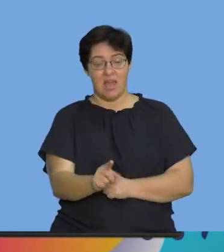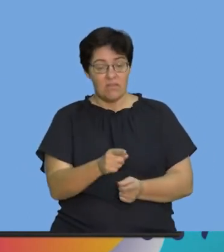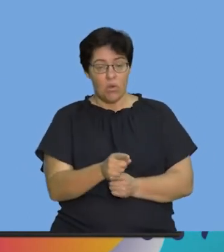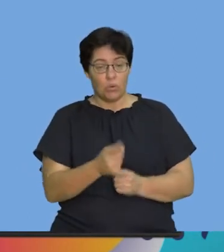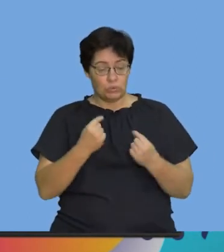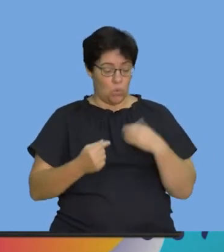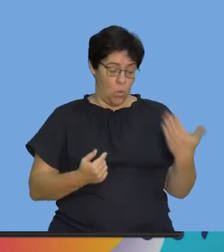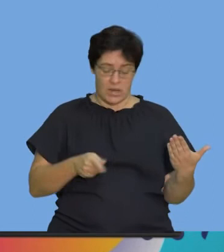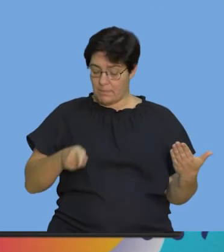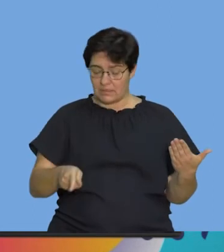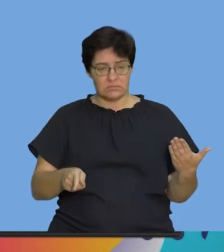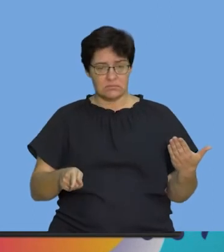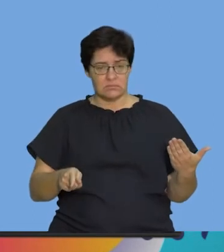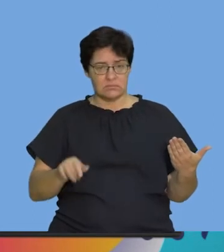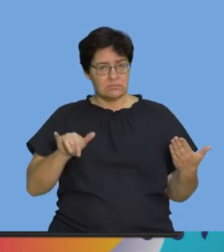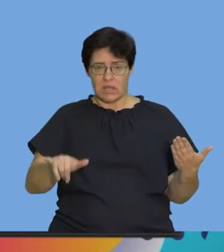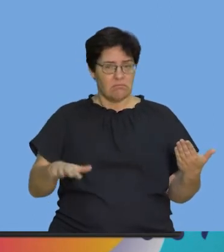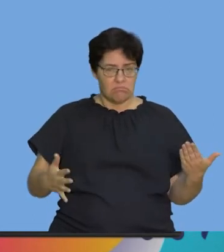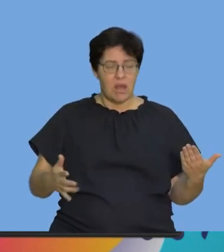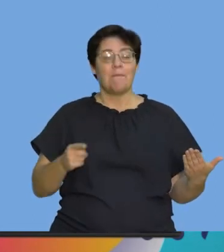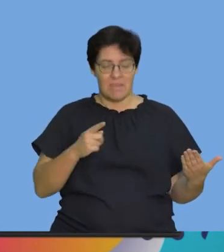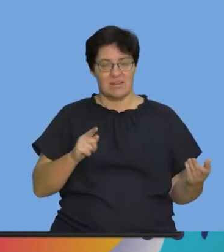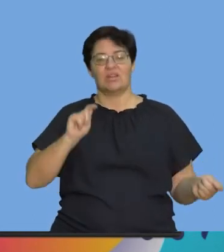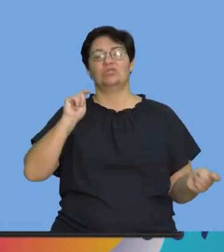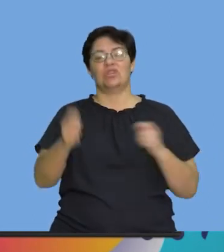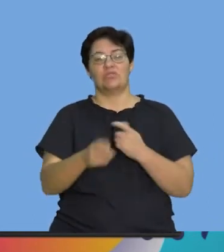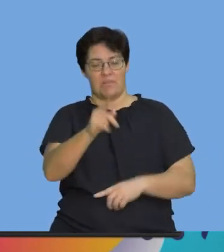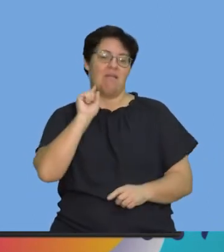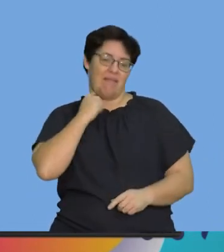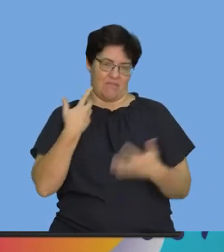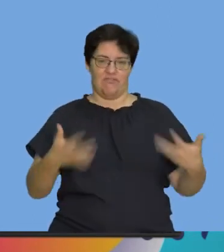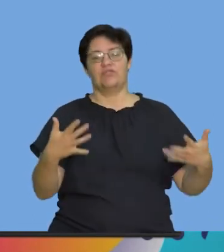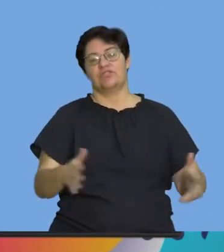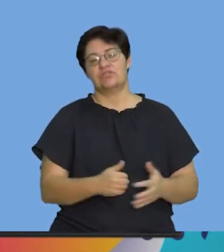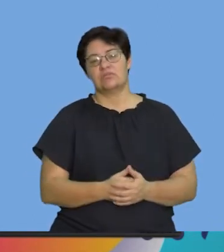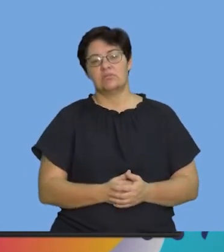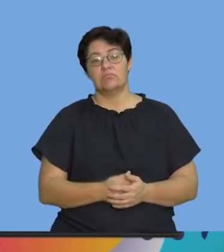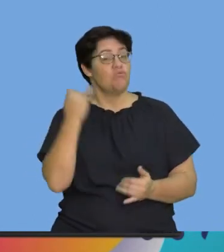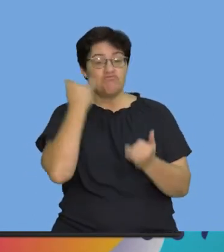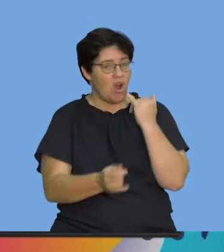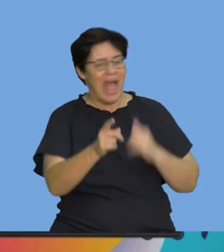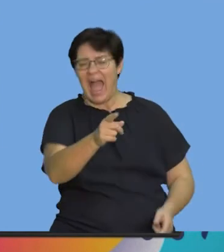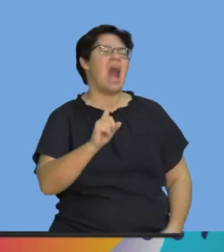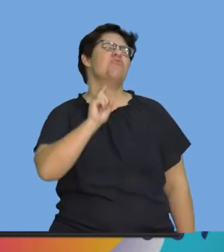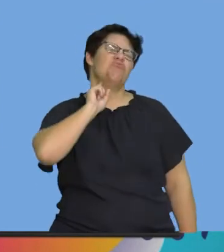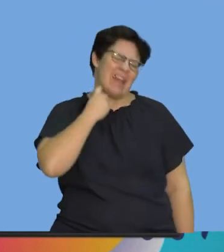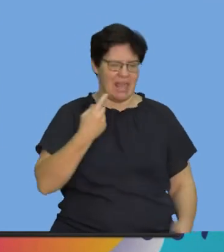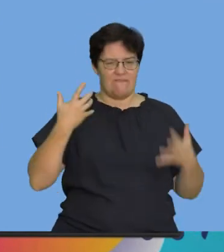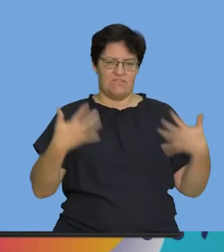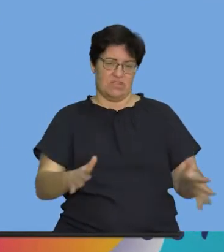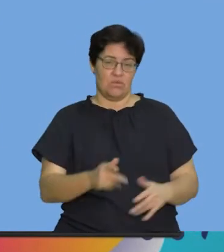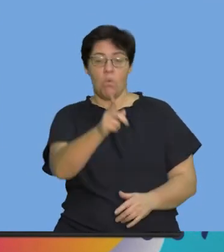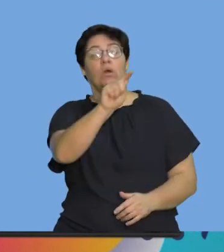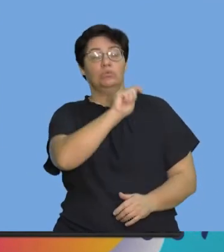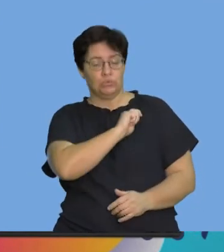that changes the equation, already you are lying. I'm not going to say you are wrong, you are lying, because you know the truth, but